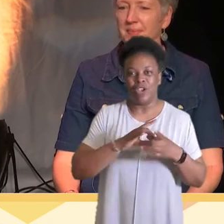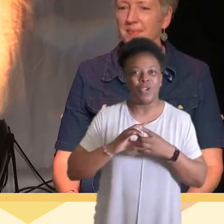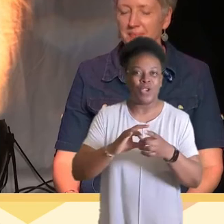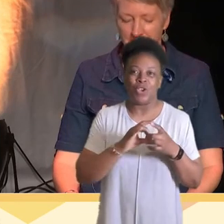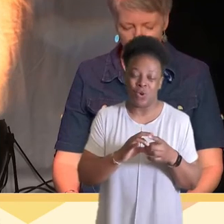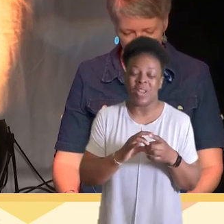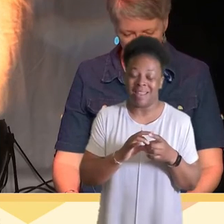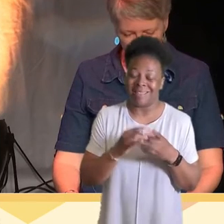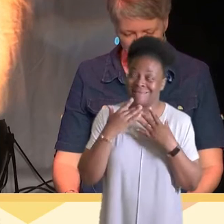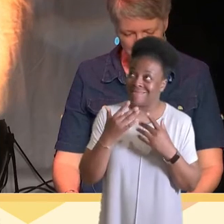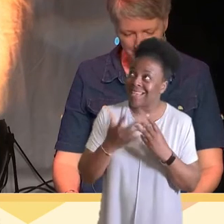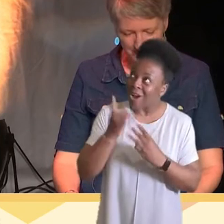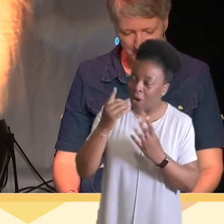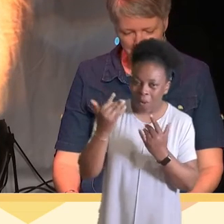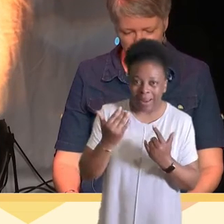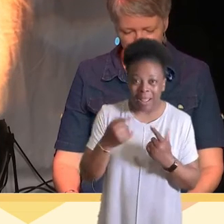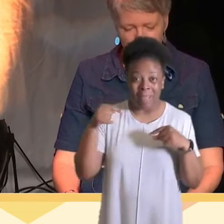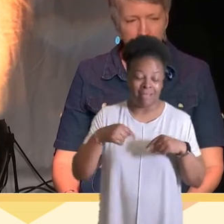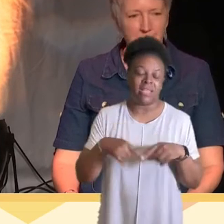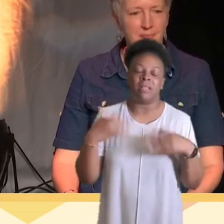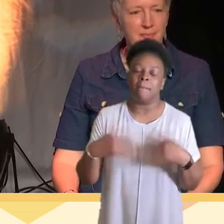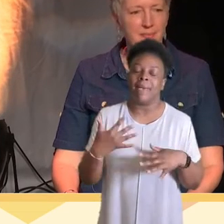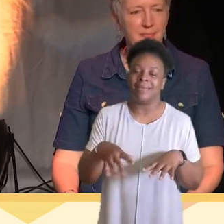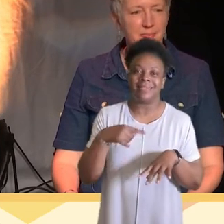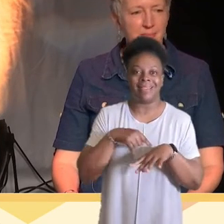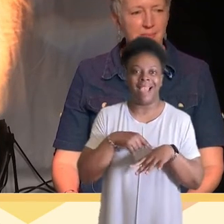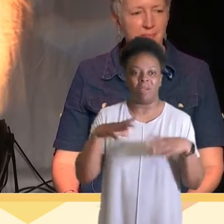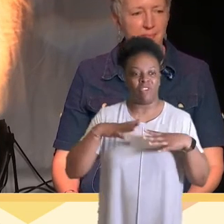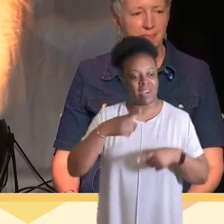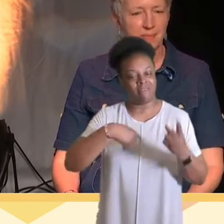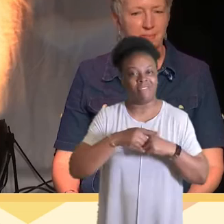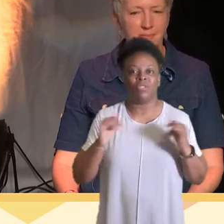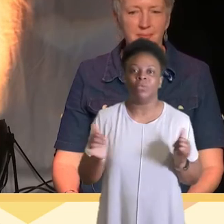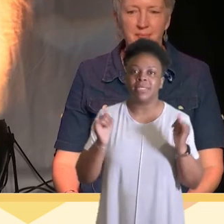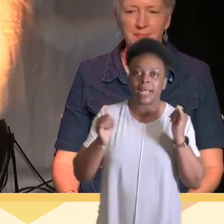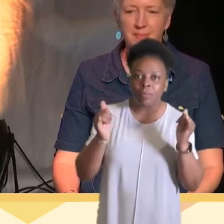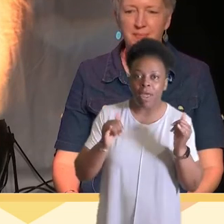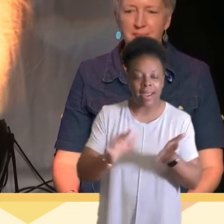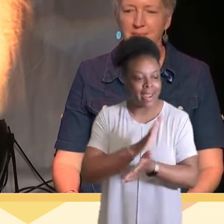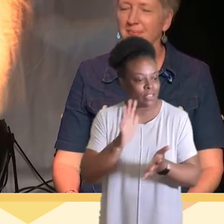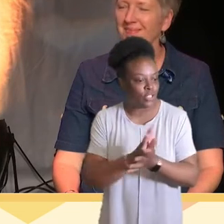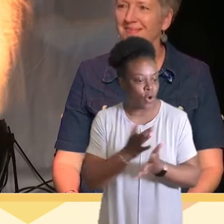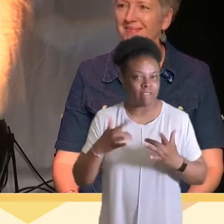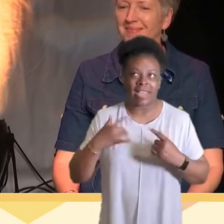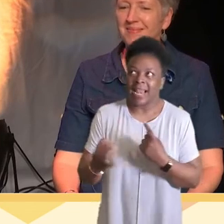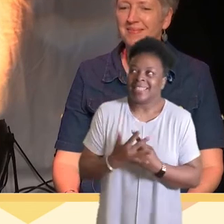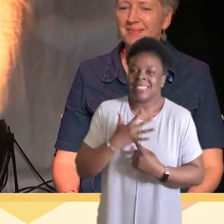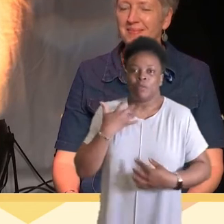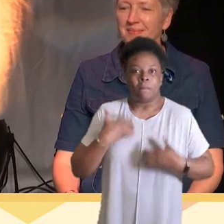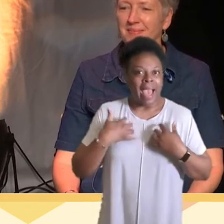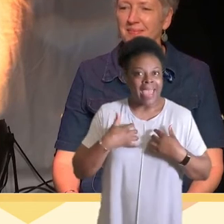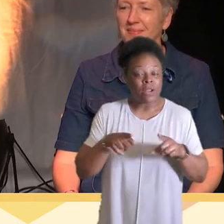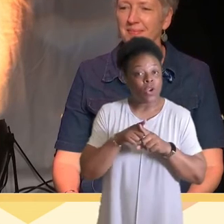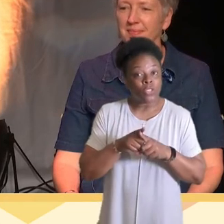an amazing time for us, again, as I said, to celebrate and enjoy and to be inspired and to be encouraged in what we're